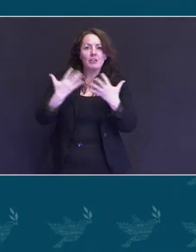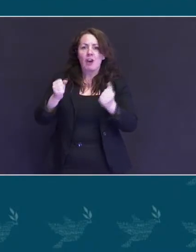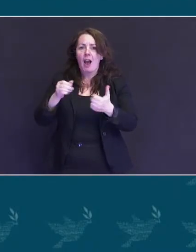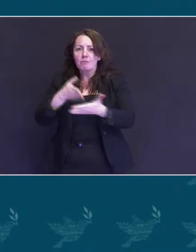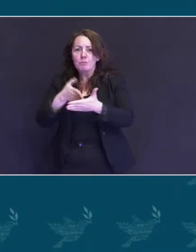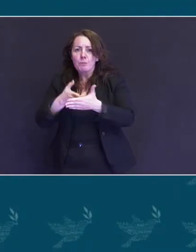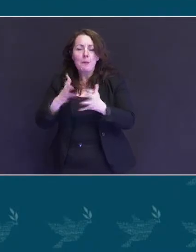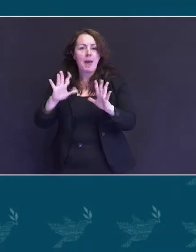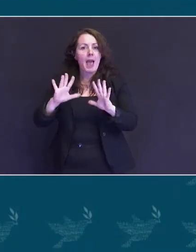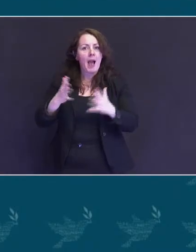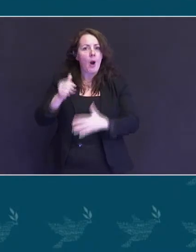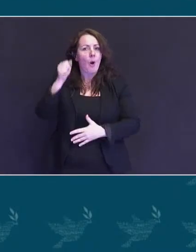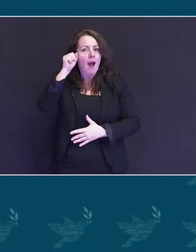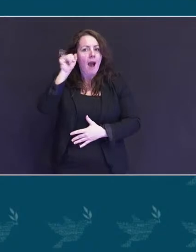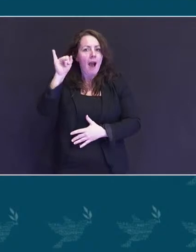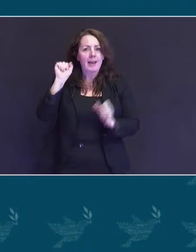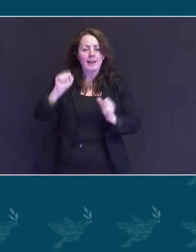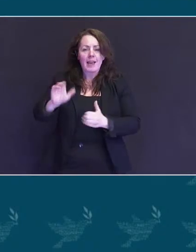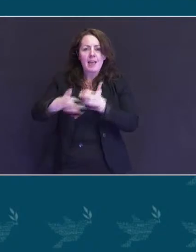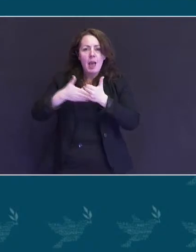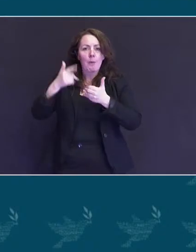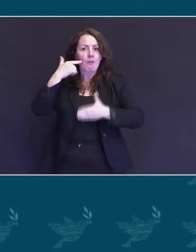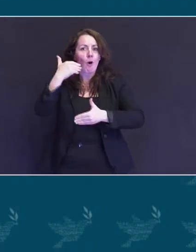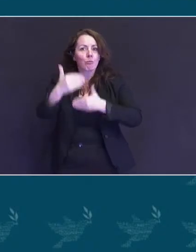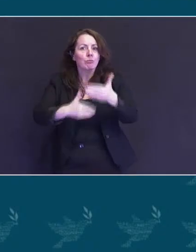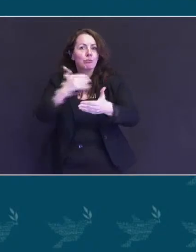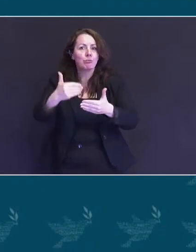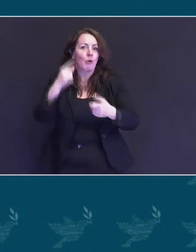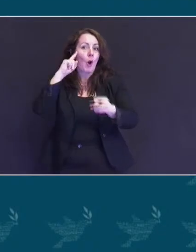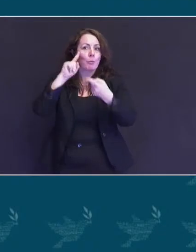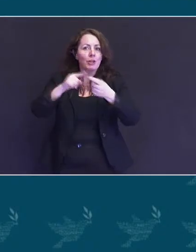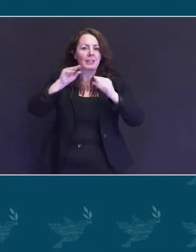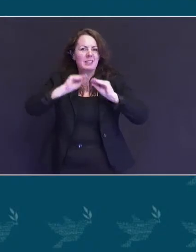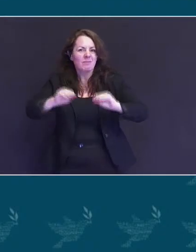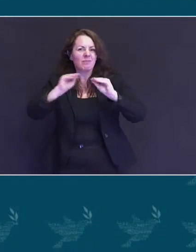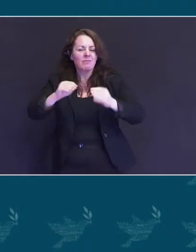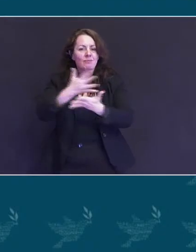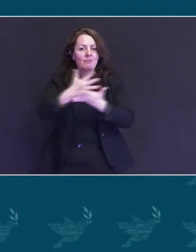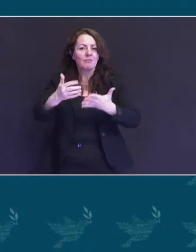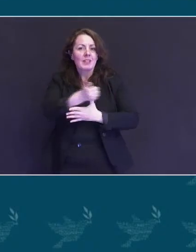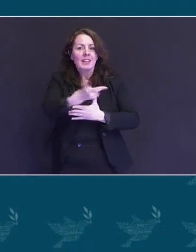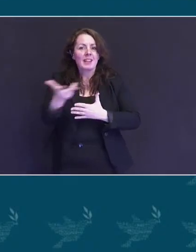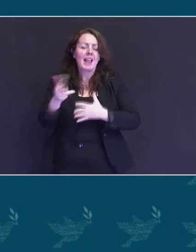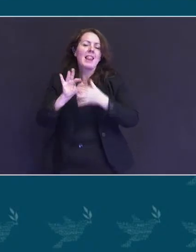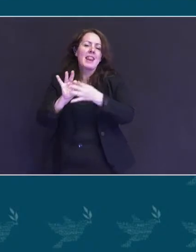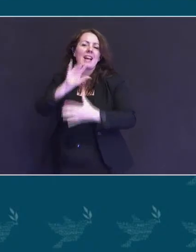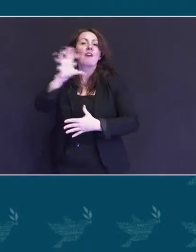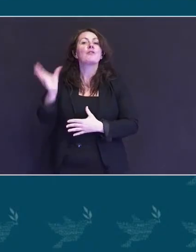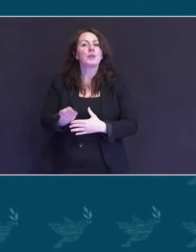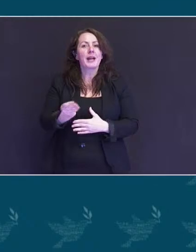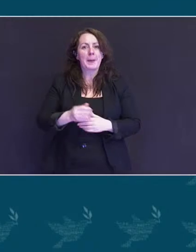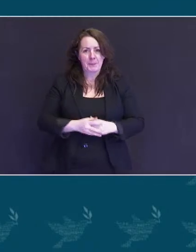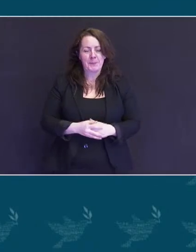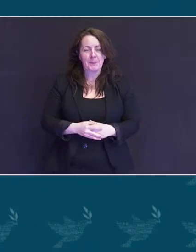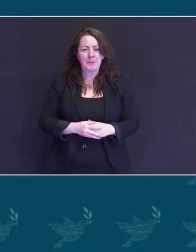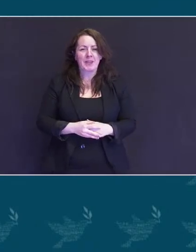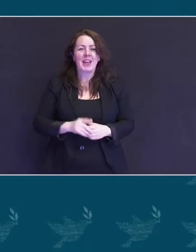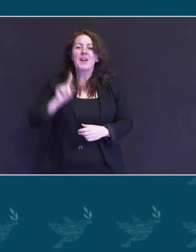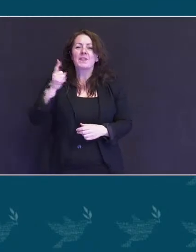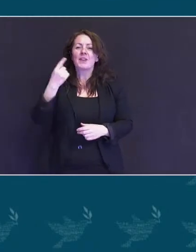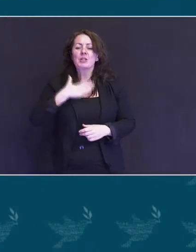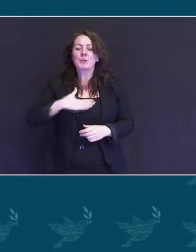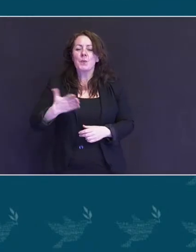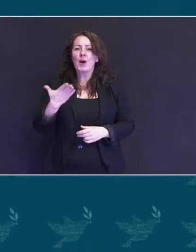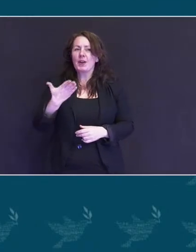the opportunities and challenges for the use of artificial intelligence, especially for multilingual learning in the context of